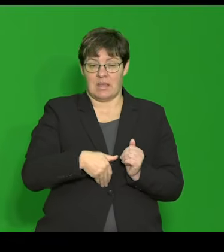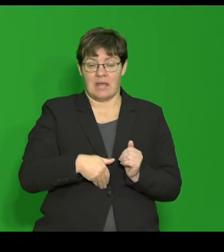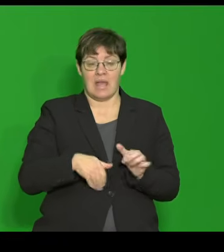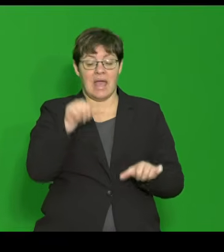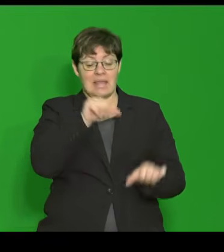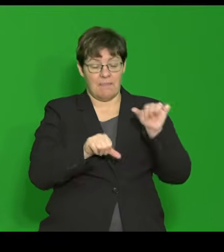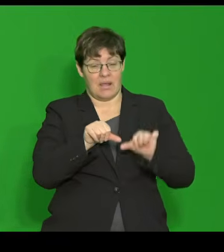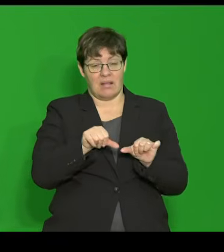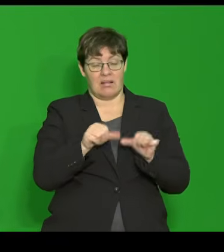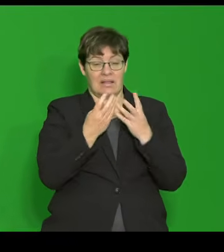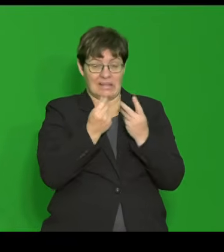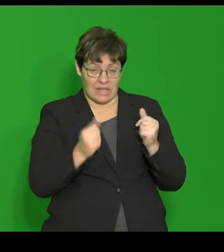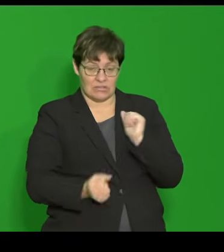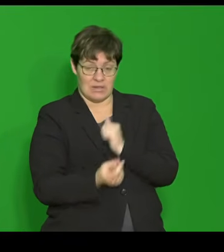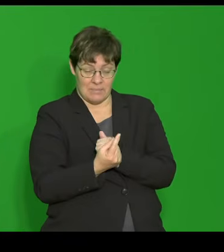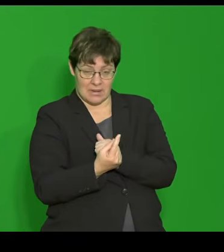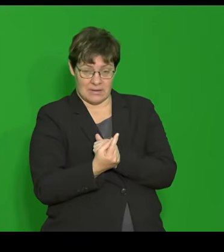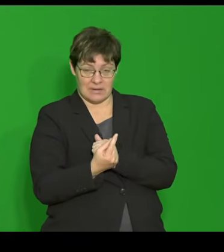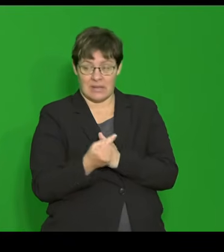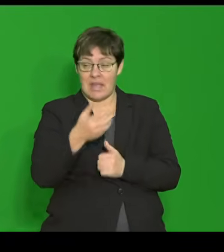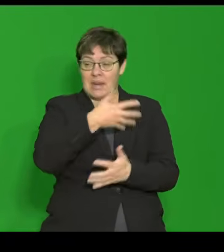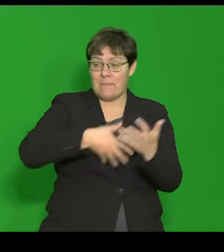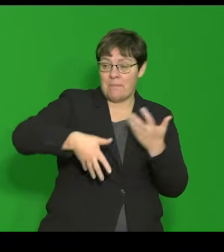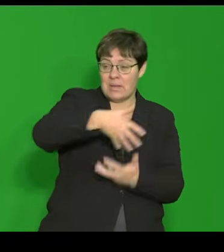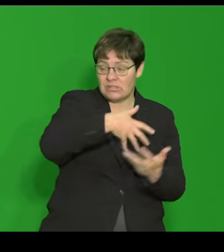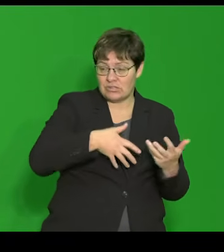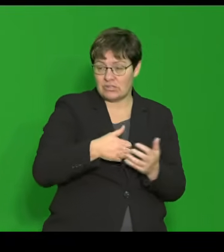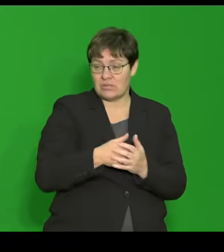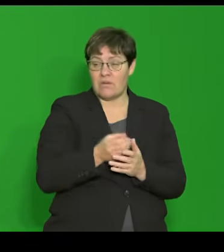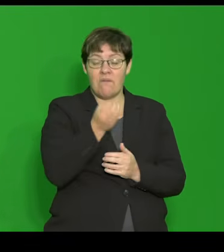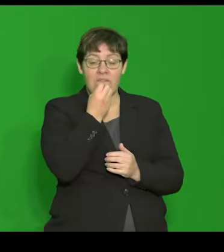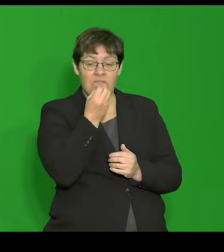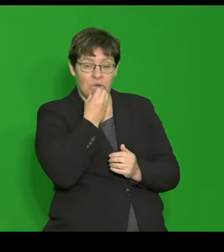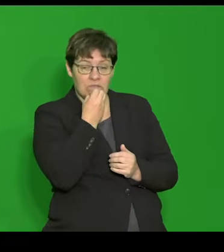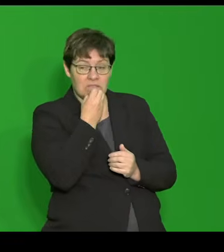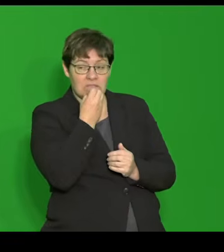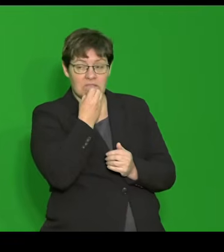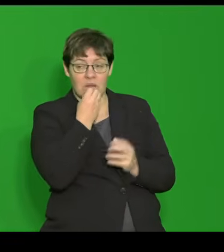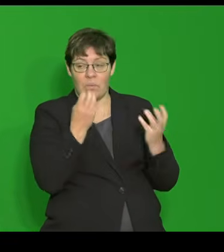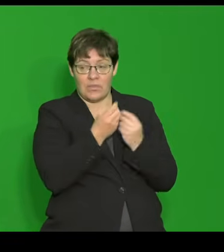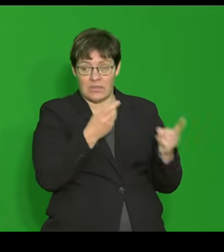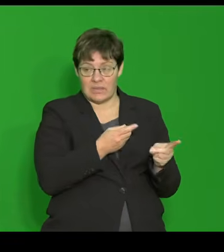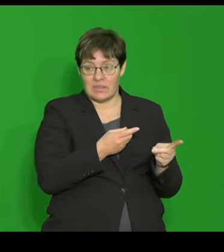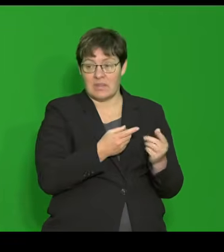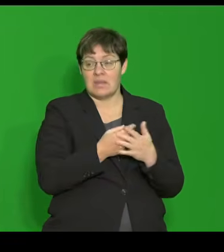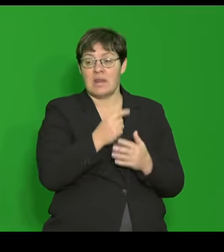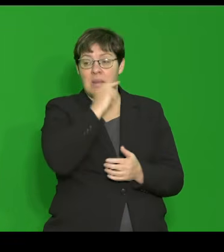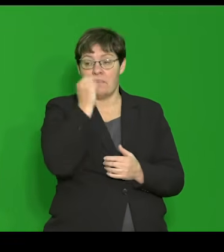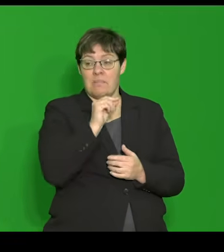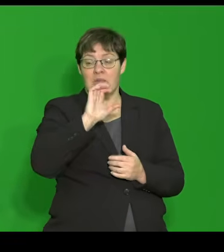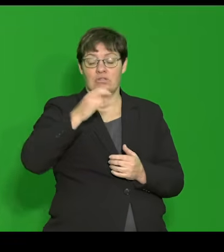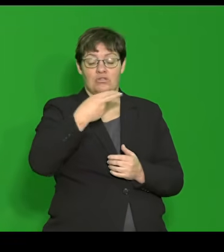in the stomach, chemical digestion takes place, and this mixture of food along with that is